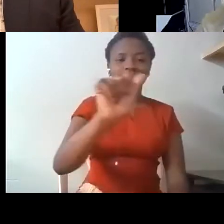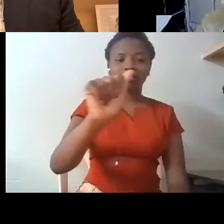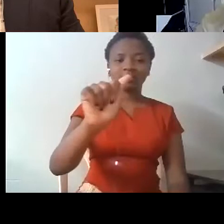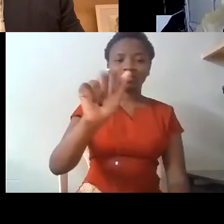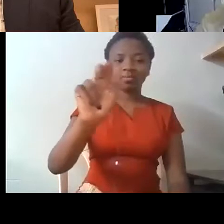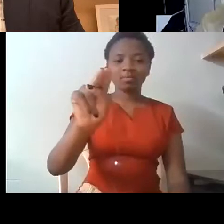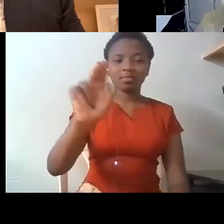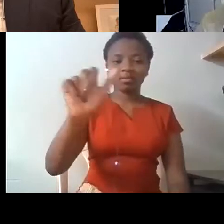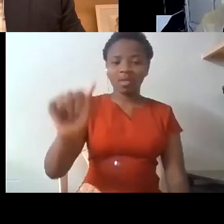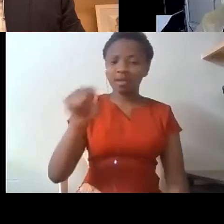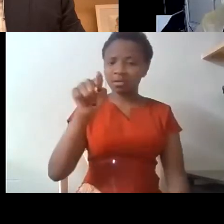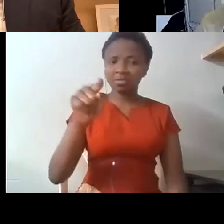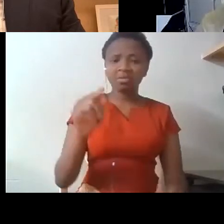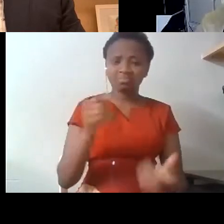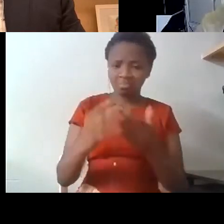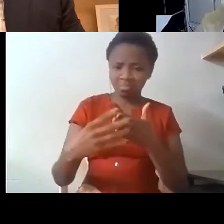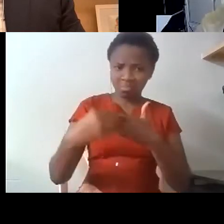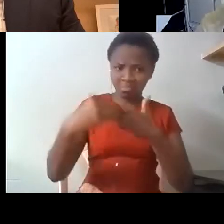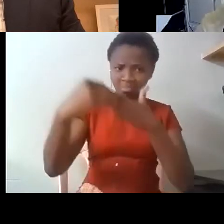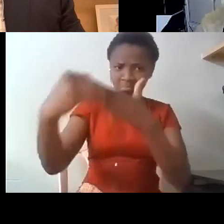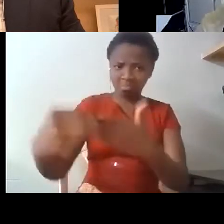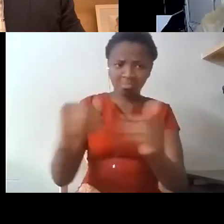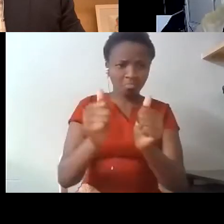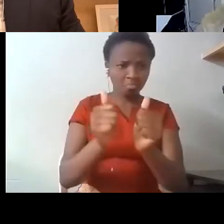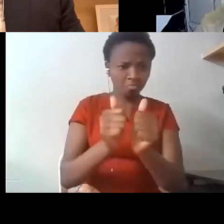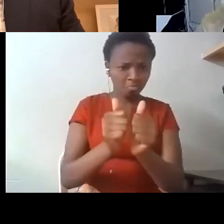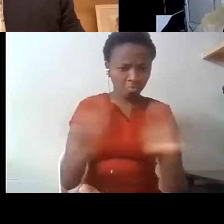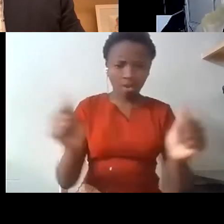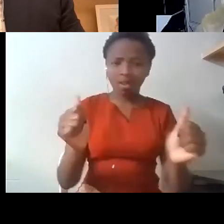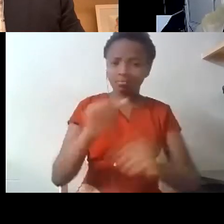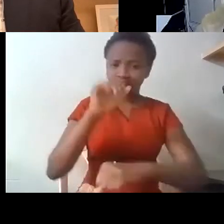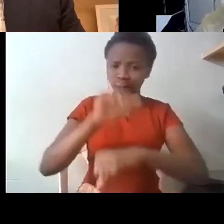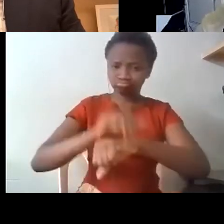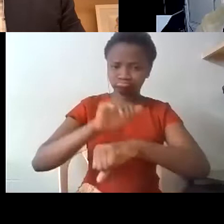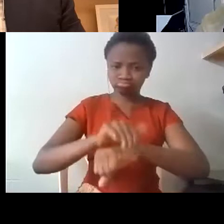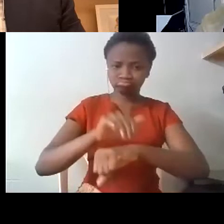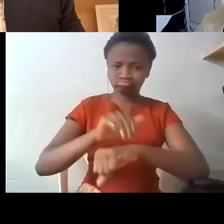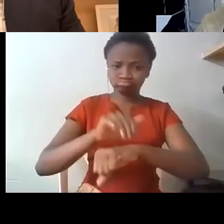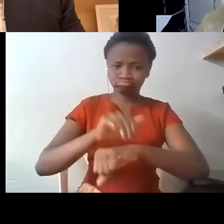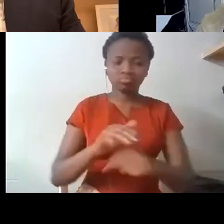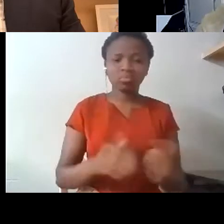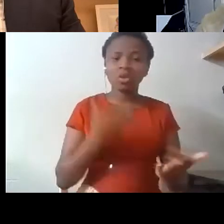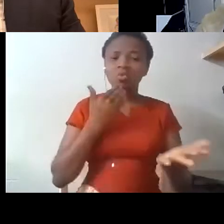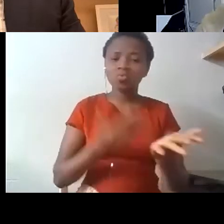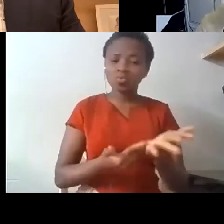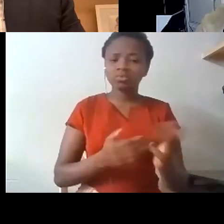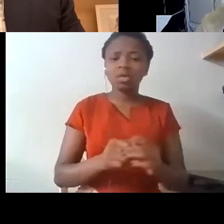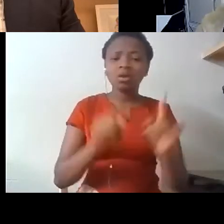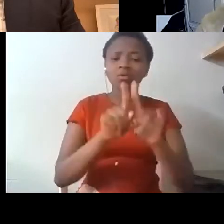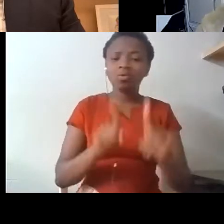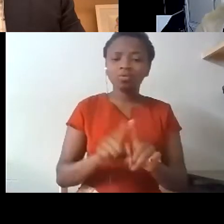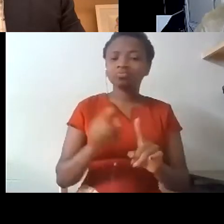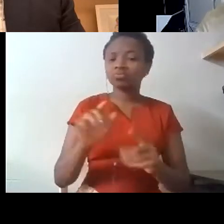compiling this report. But I really want to highlight that together with Yana, Benjamin Dart has